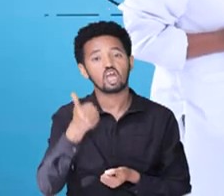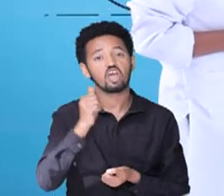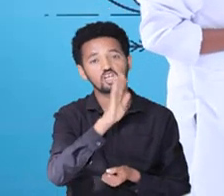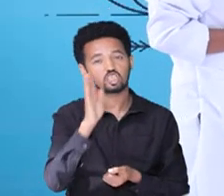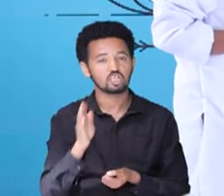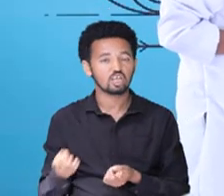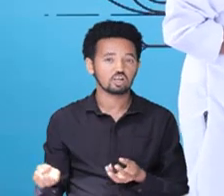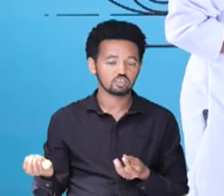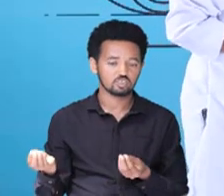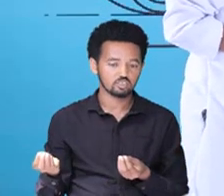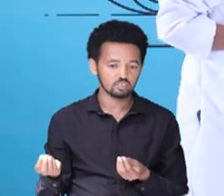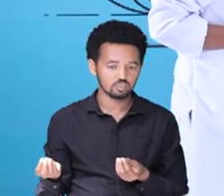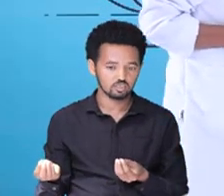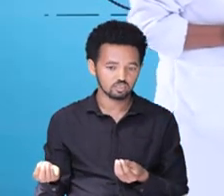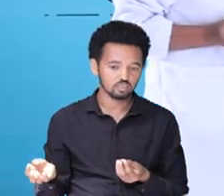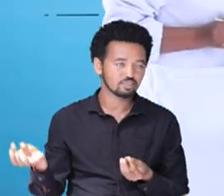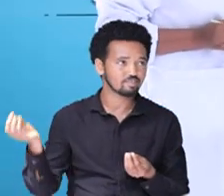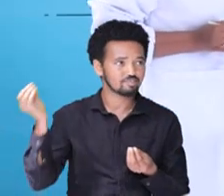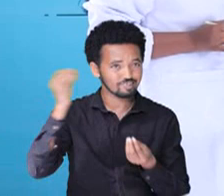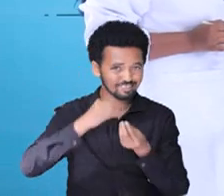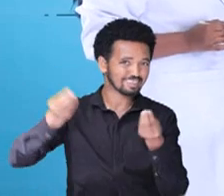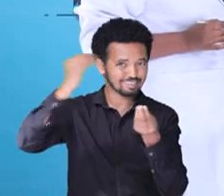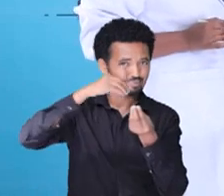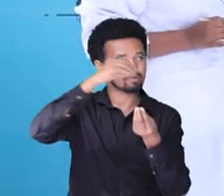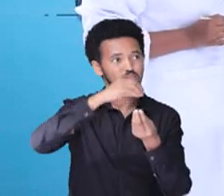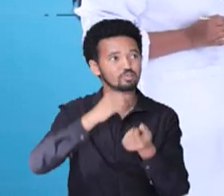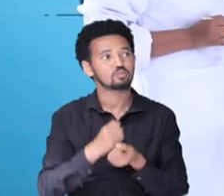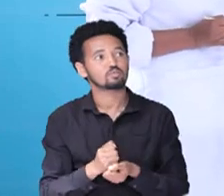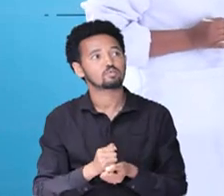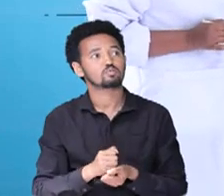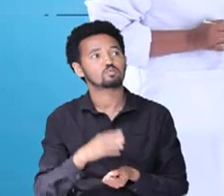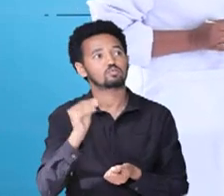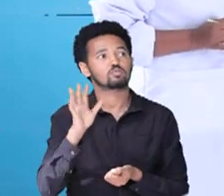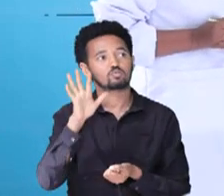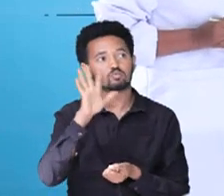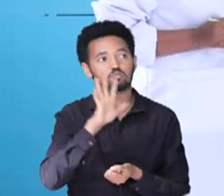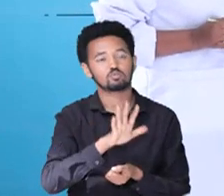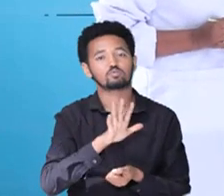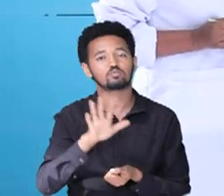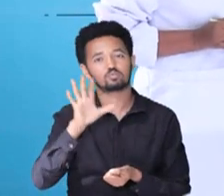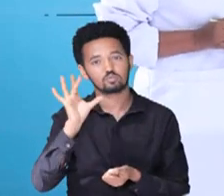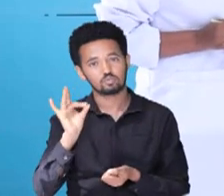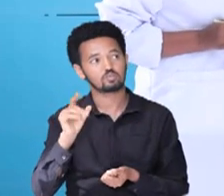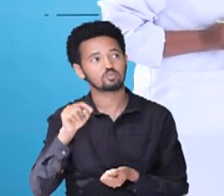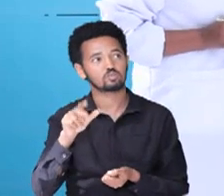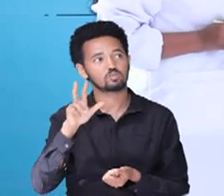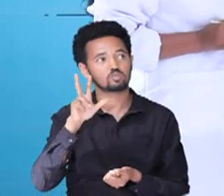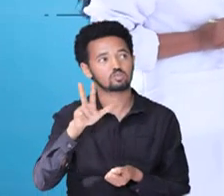to double itself, it needs 58 years. Africa only needs